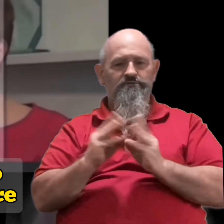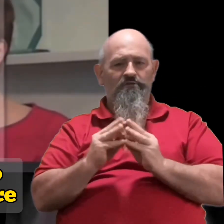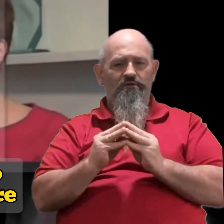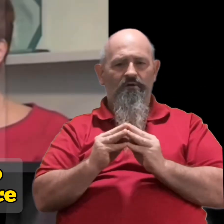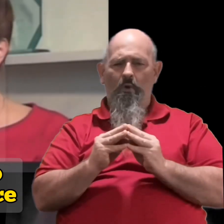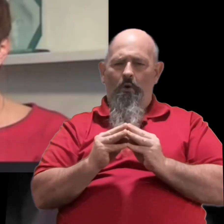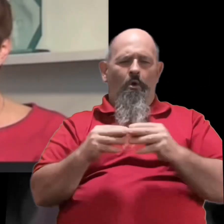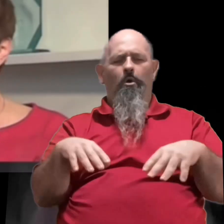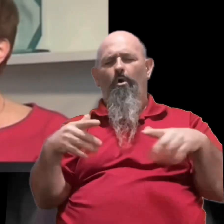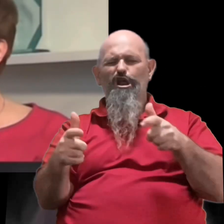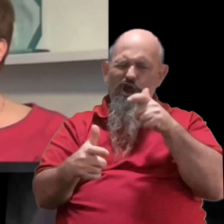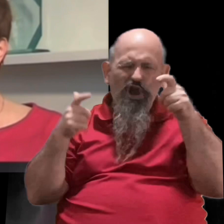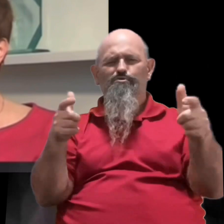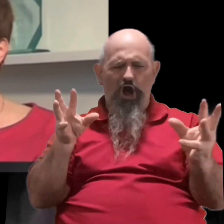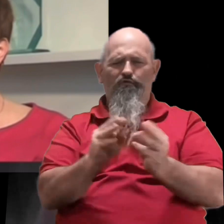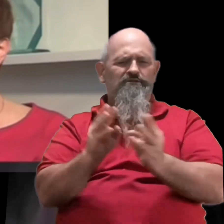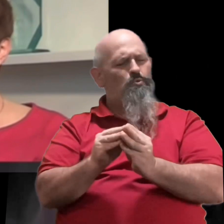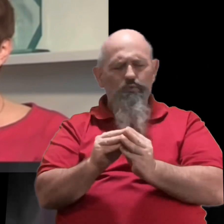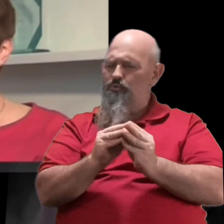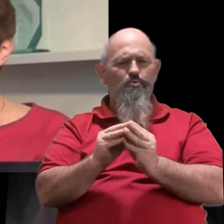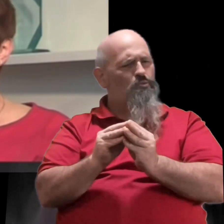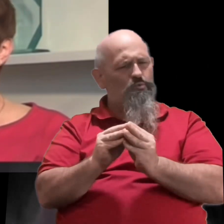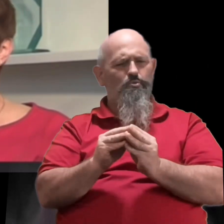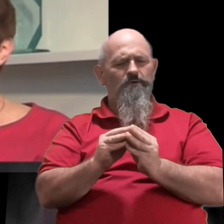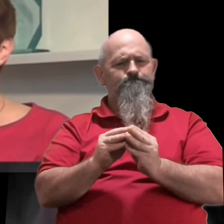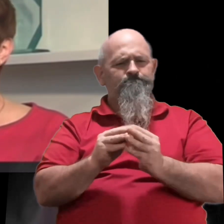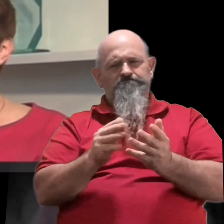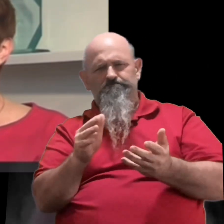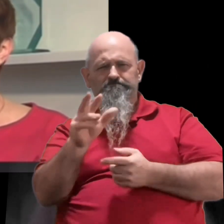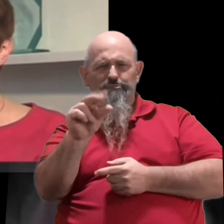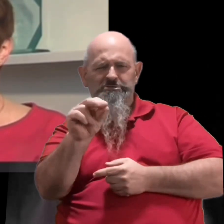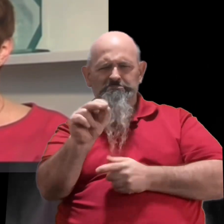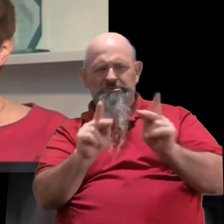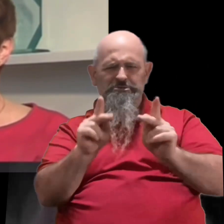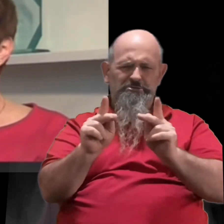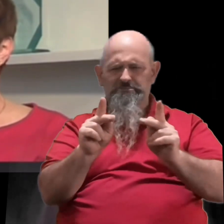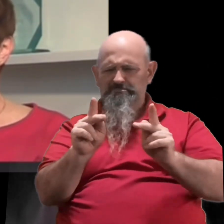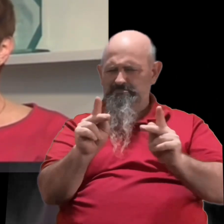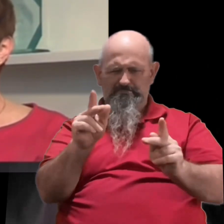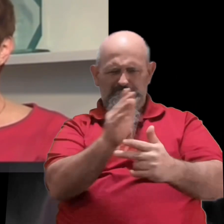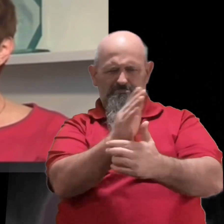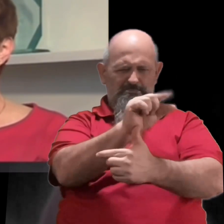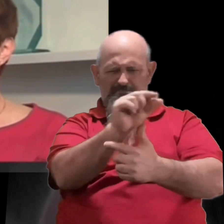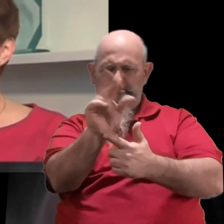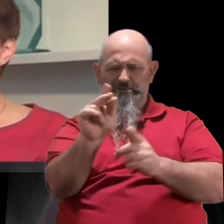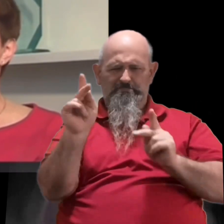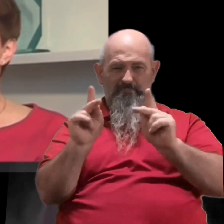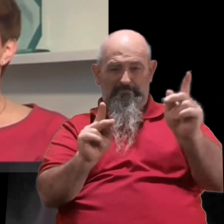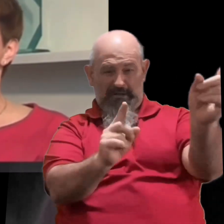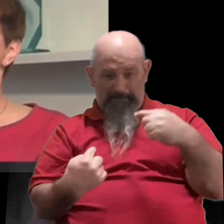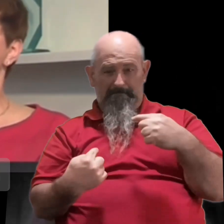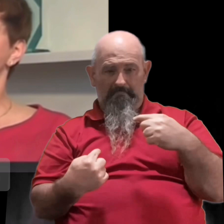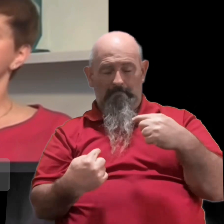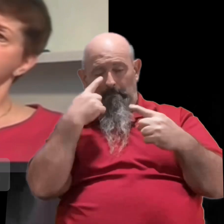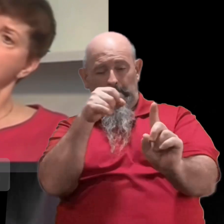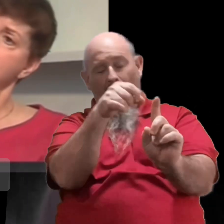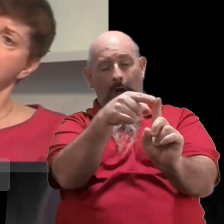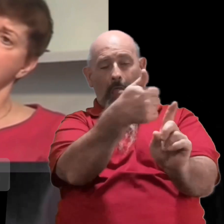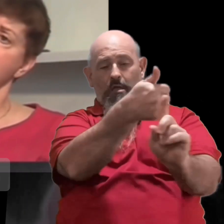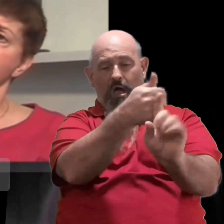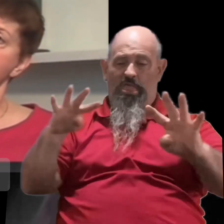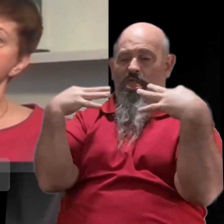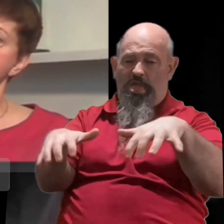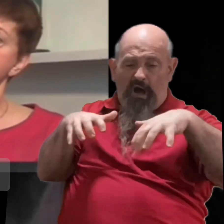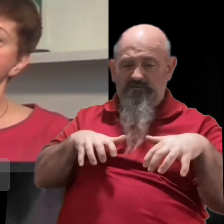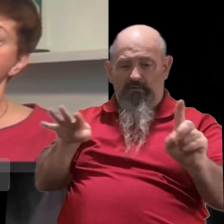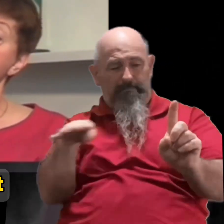to this conference. It was a huge conference. But 30 people, between 20 and 30 people came, dotted themselves in